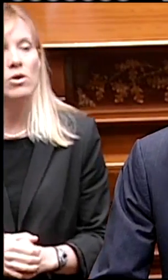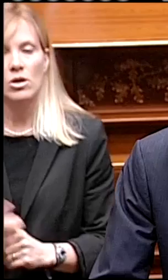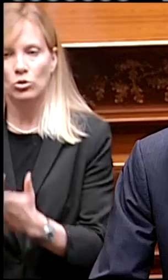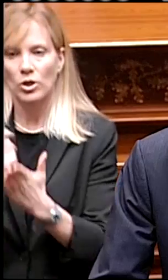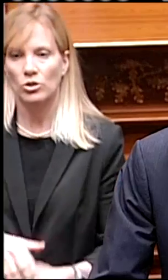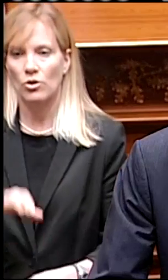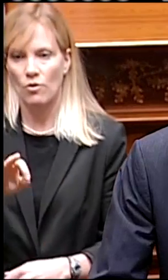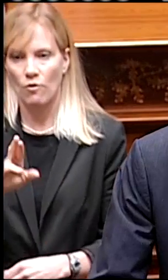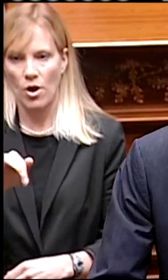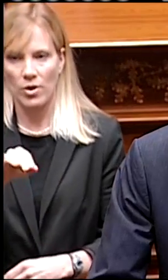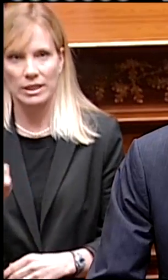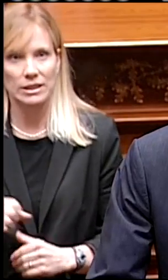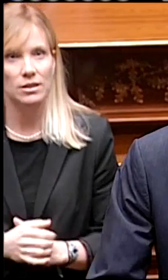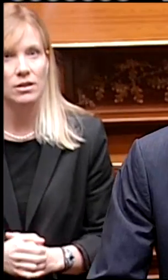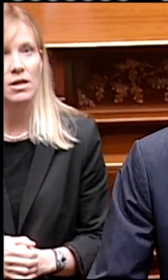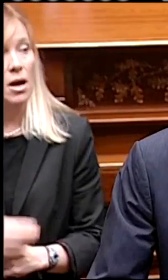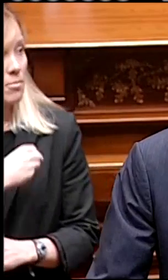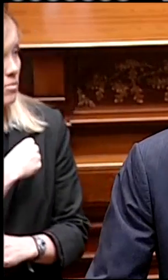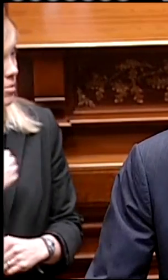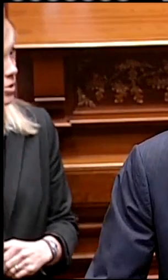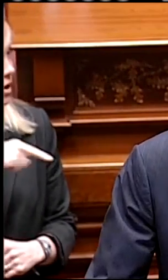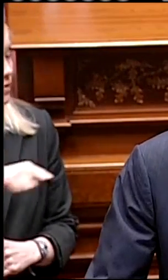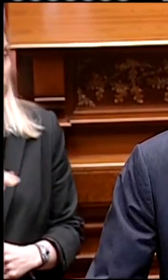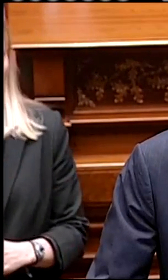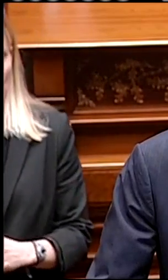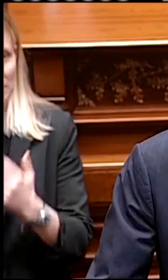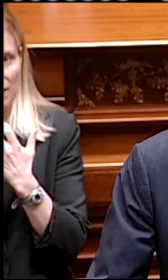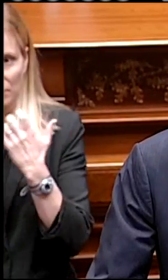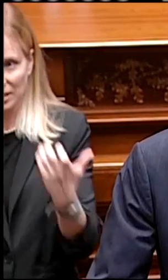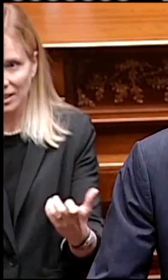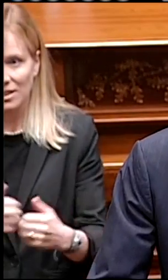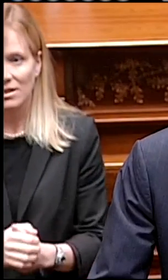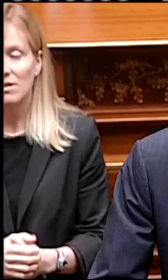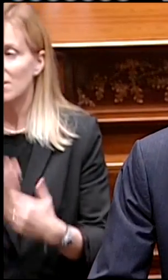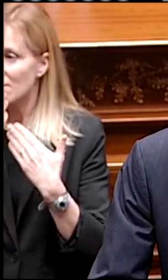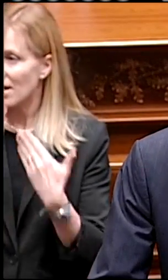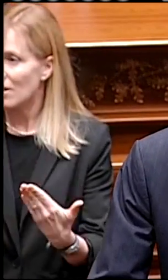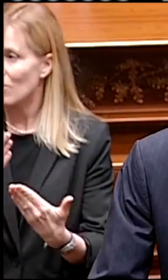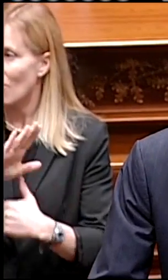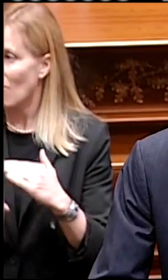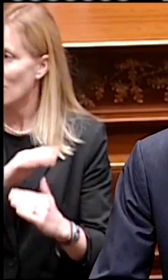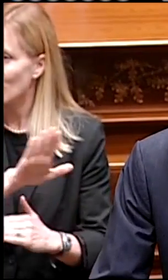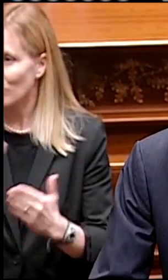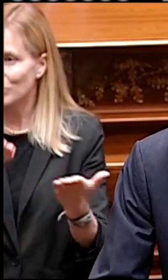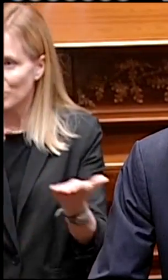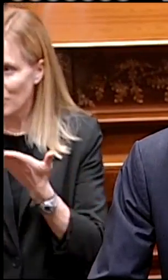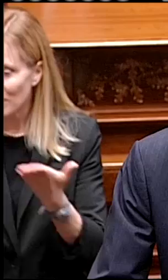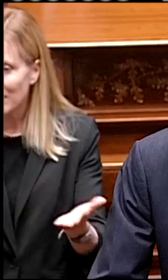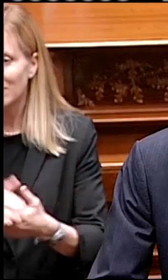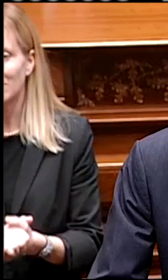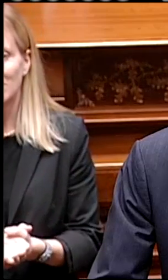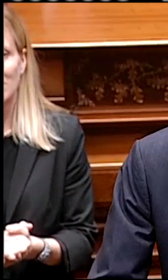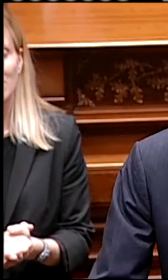Treasurer Frerichs, members of the General Assembly, thank you all for your service.